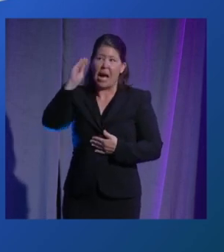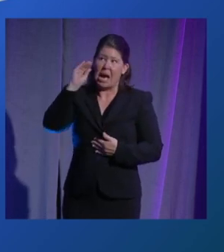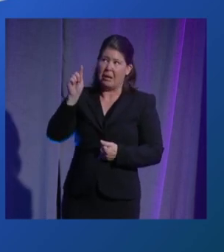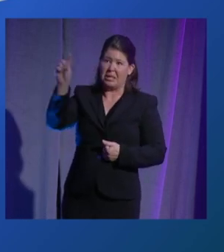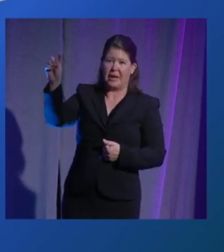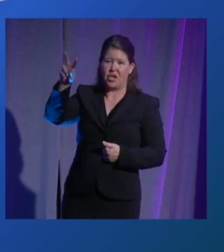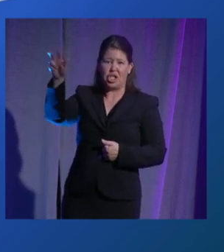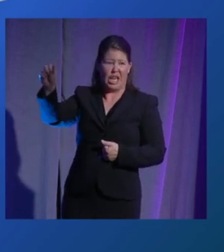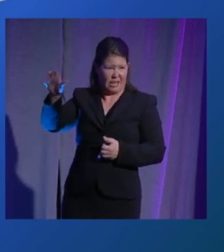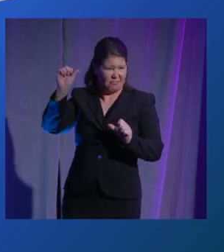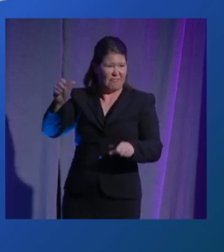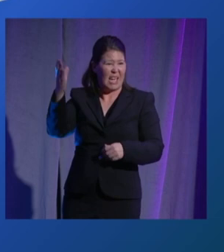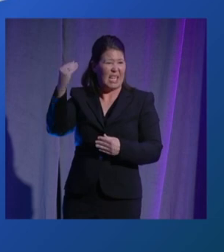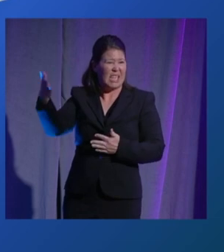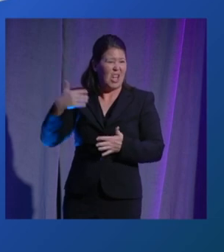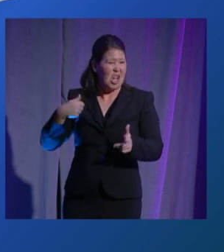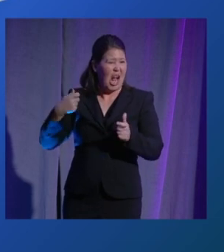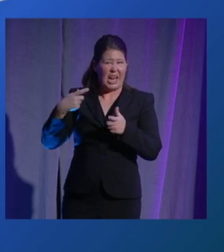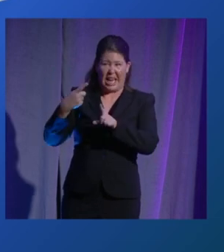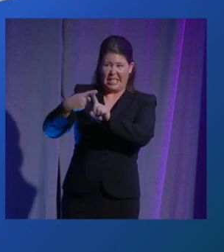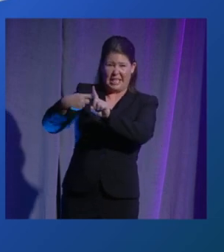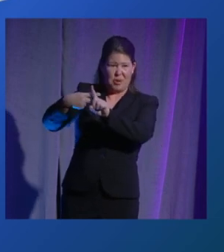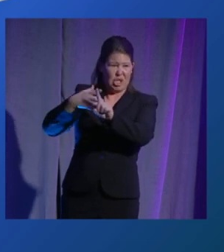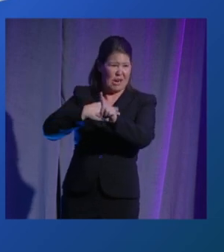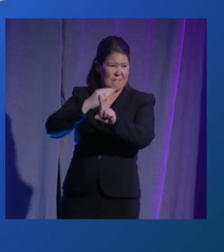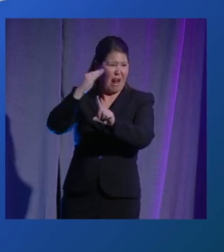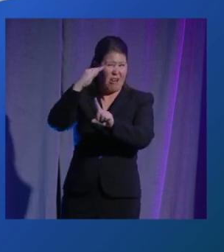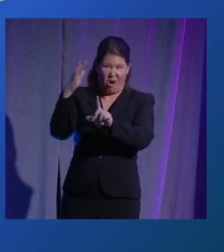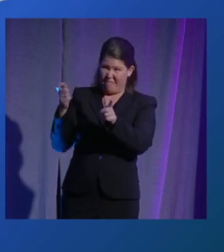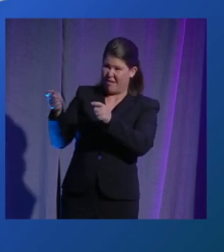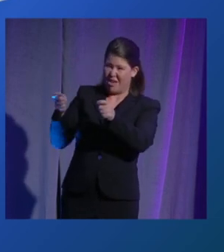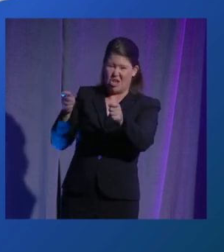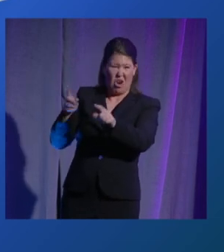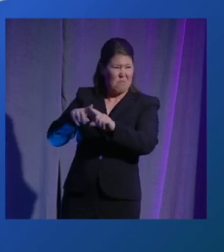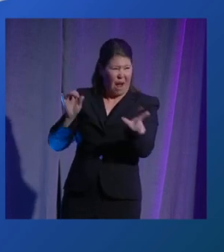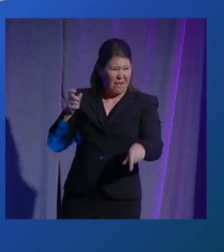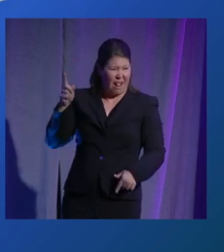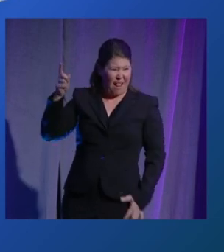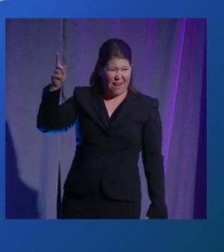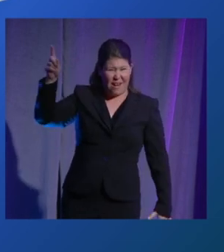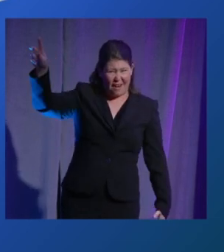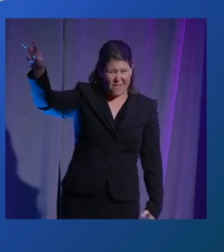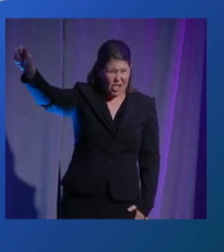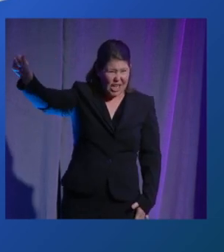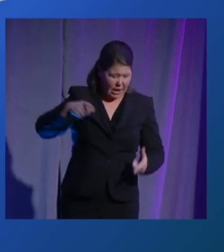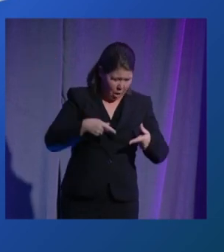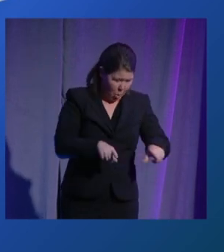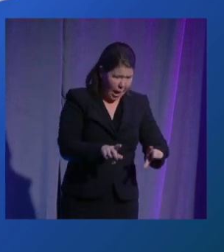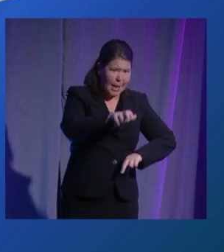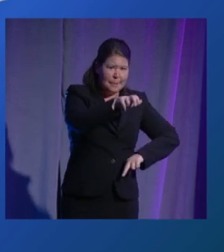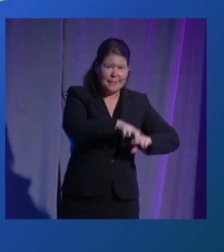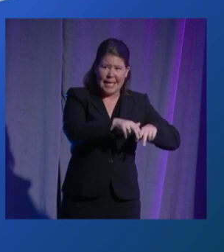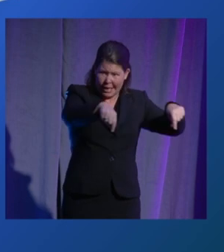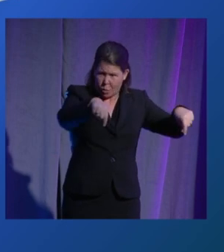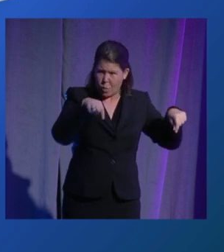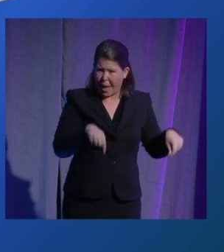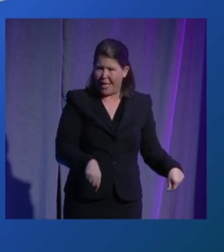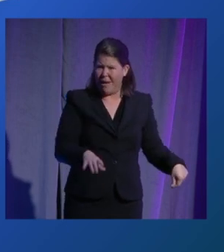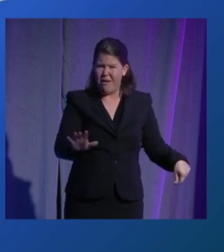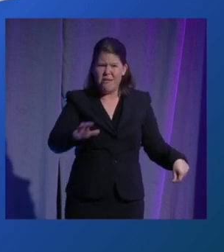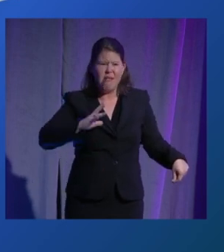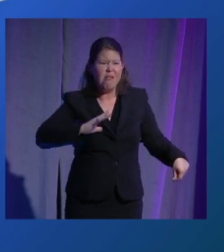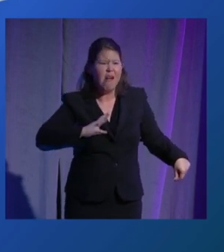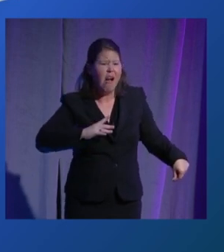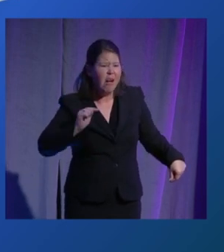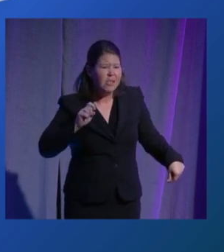can tell you I can control my thermostat and what the temperature is room by room in my house in Virginia while I'm here that's an amazing tool for